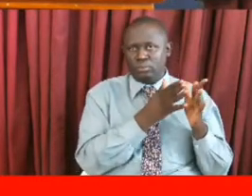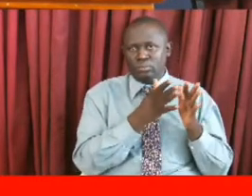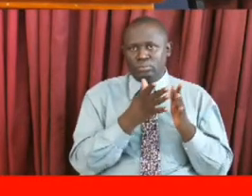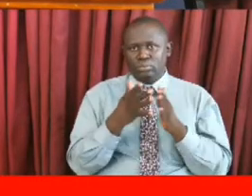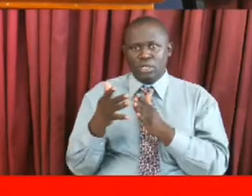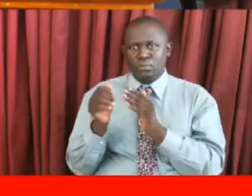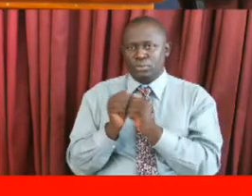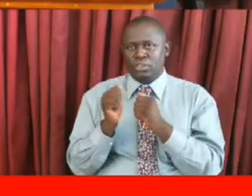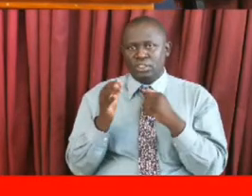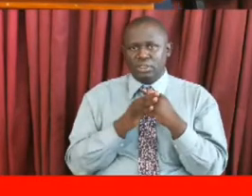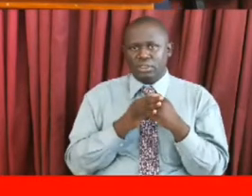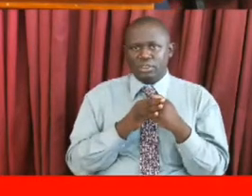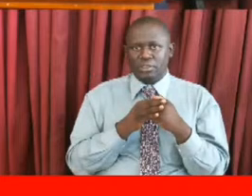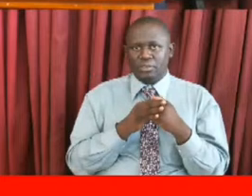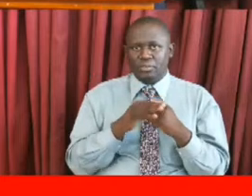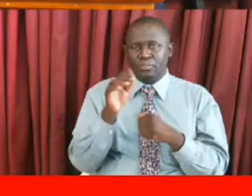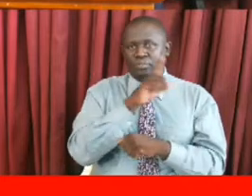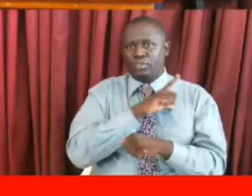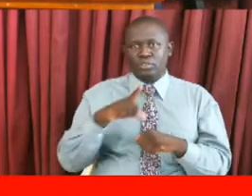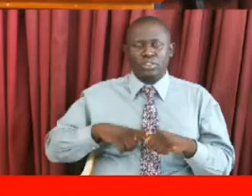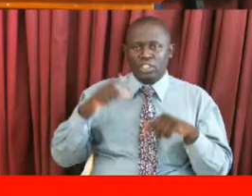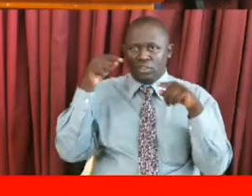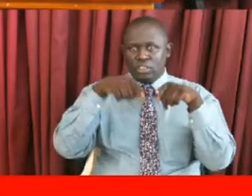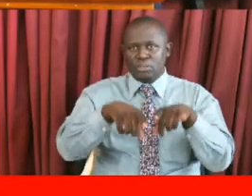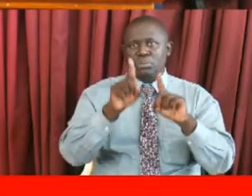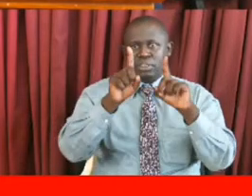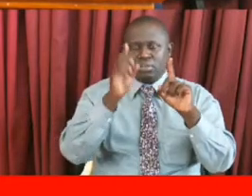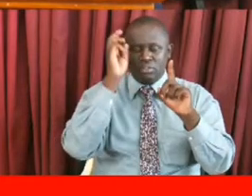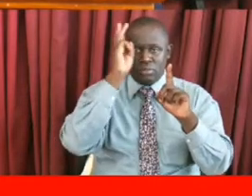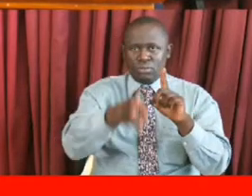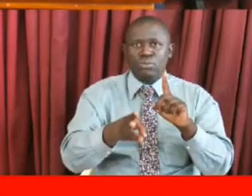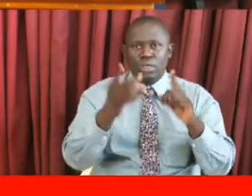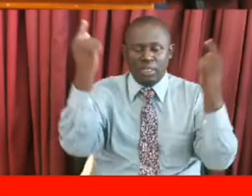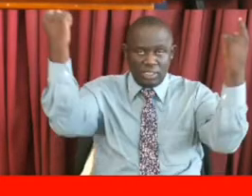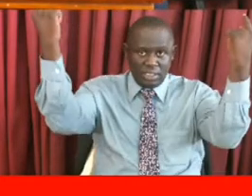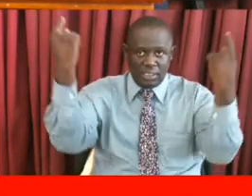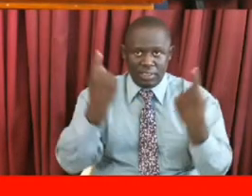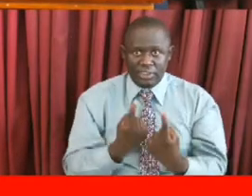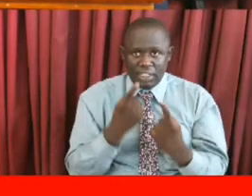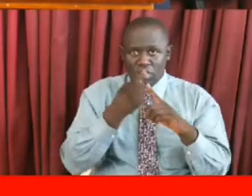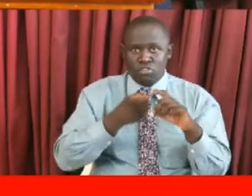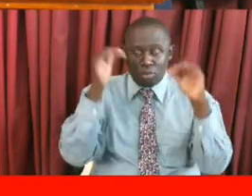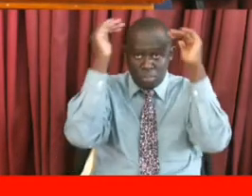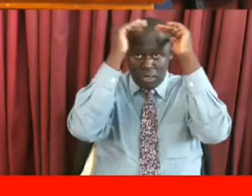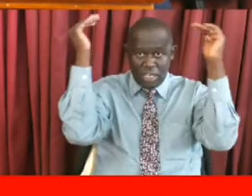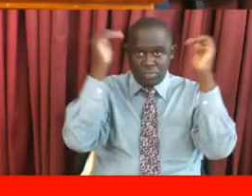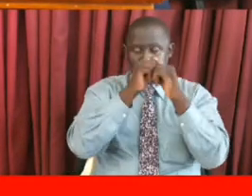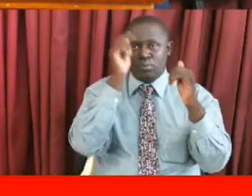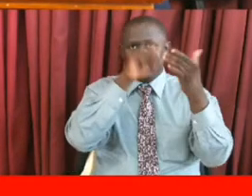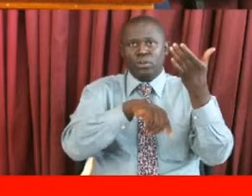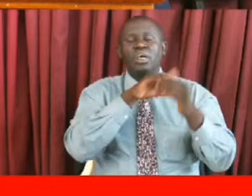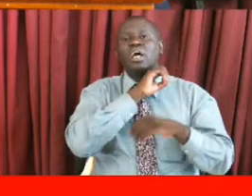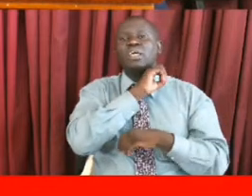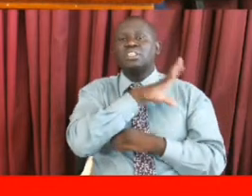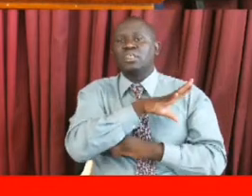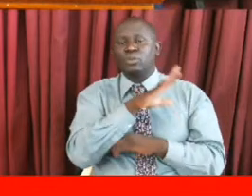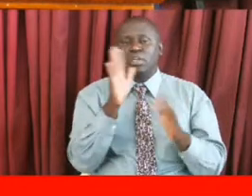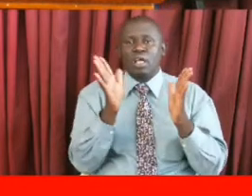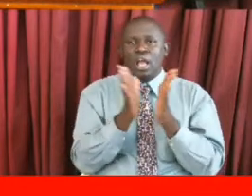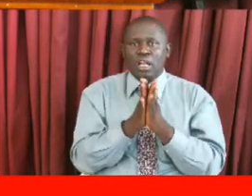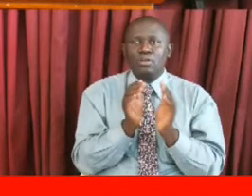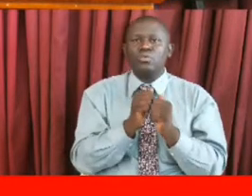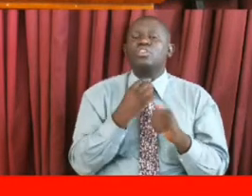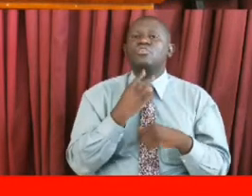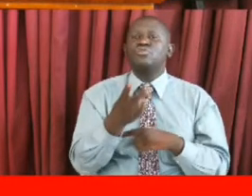to8 for the Lord himself shall descend from heaven with a shout and with a voice of the Archangel